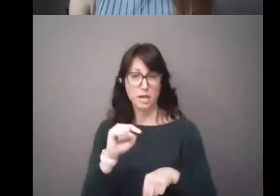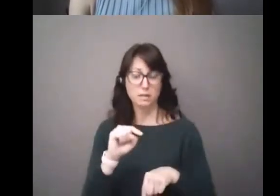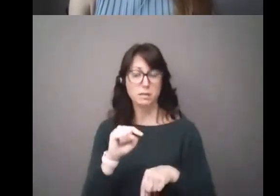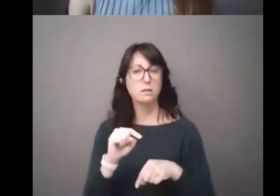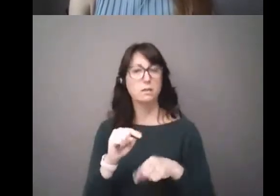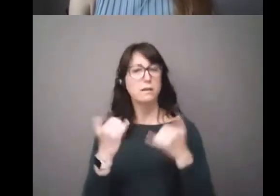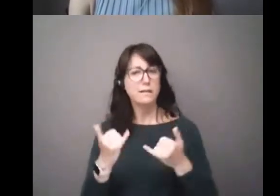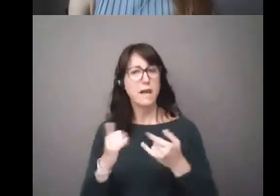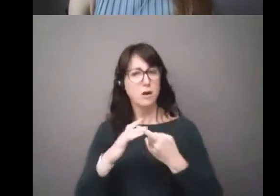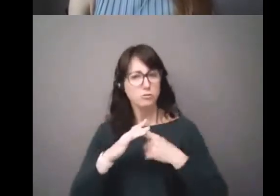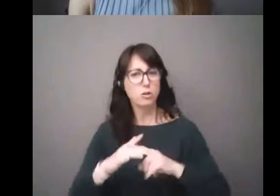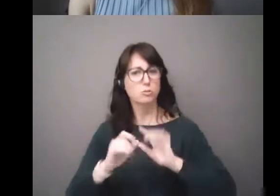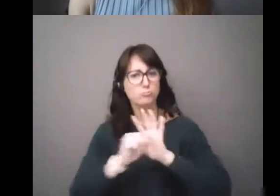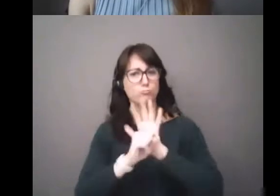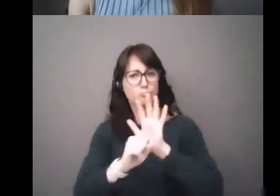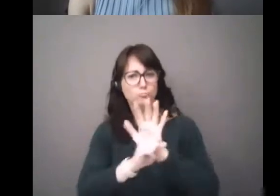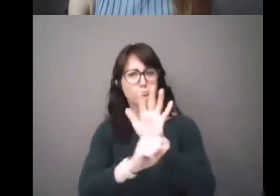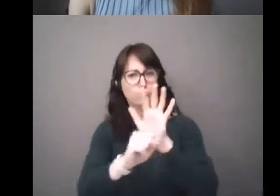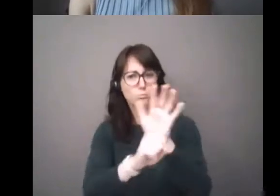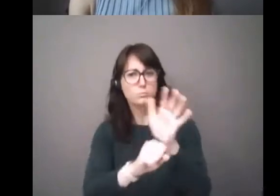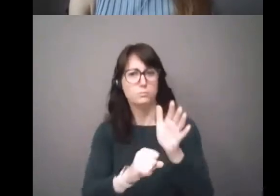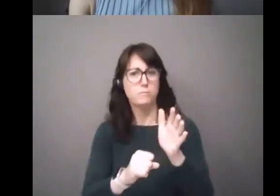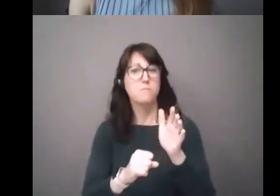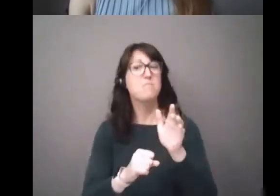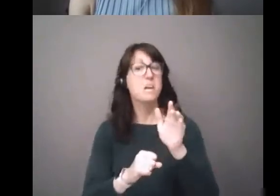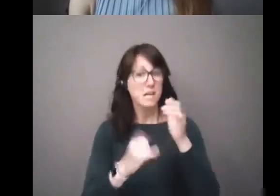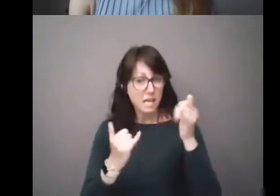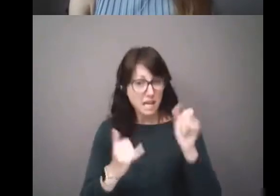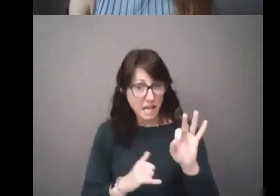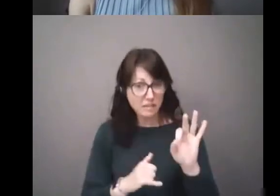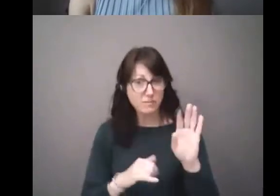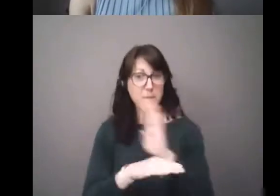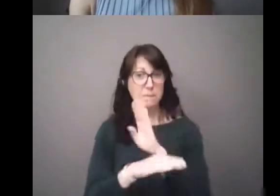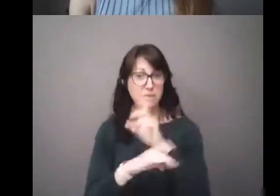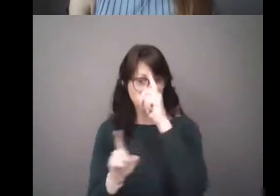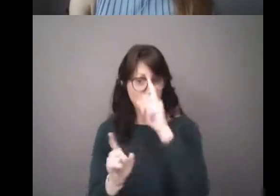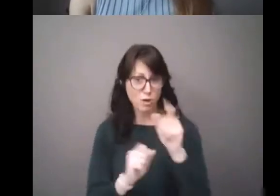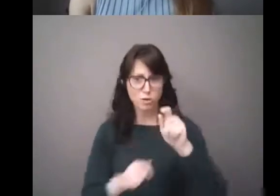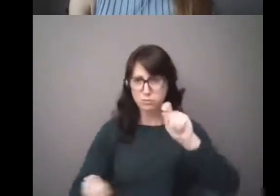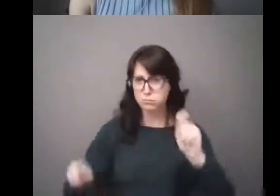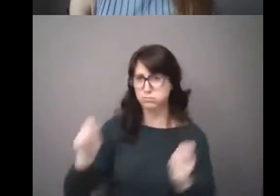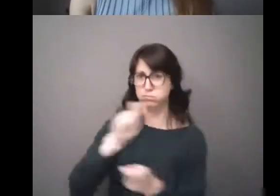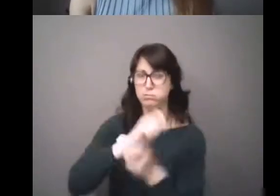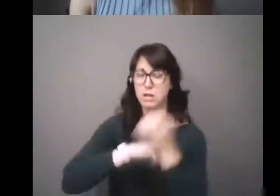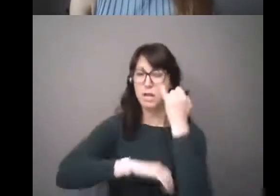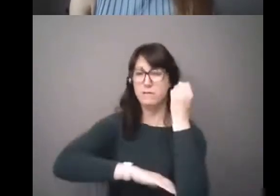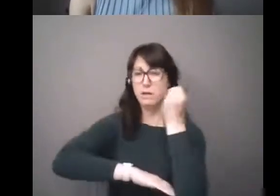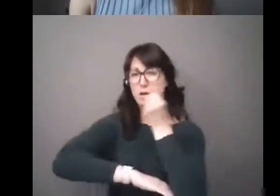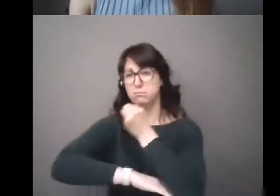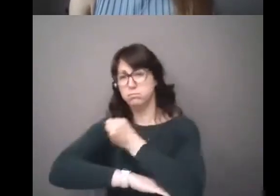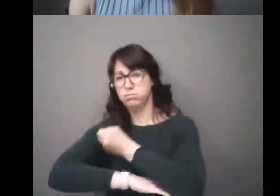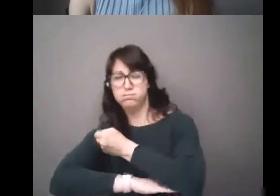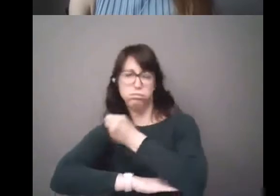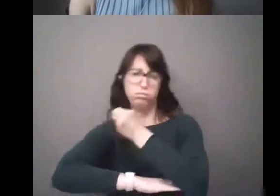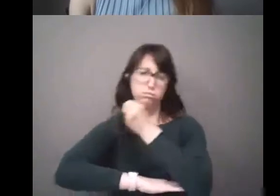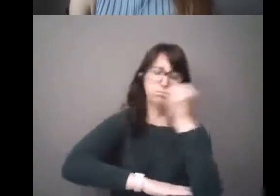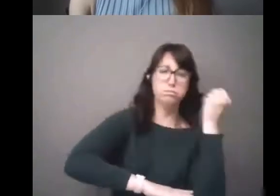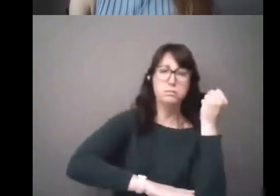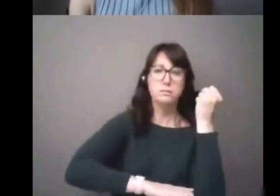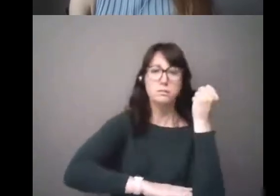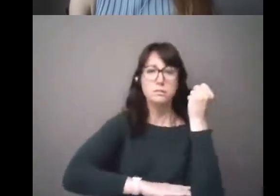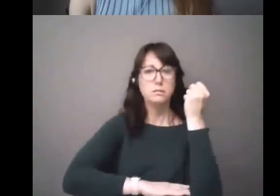the accountability to, while you're rebuilding your business, while you're reestablishing your business, how can